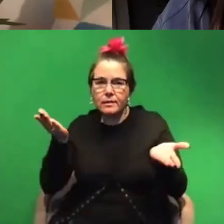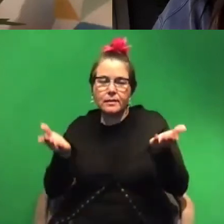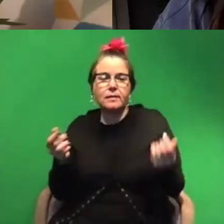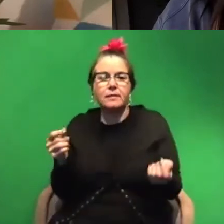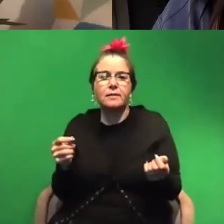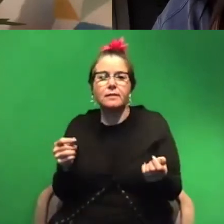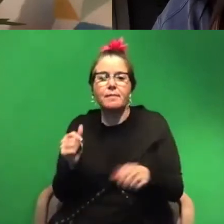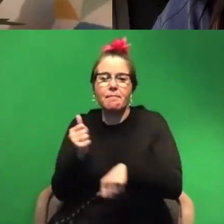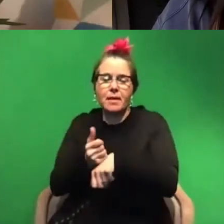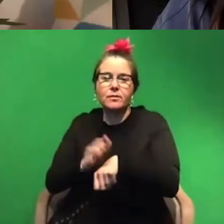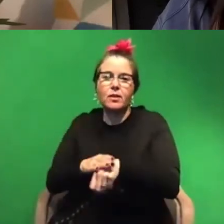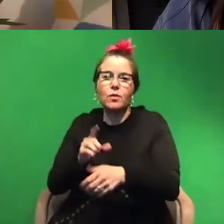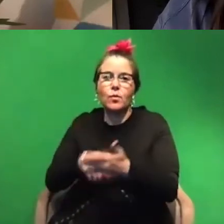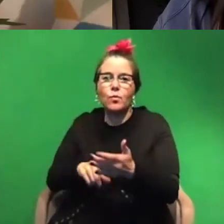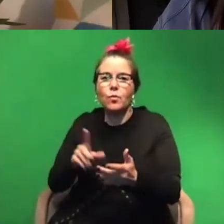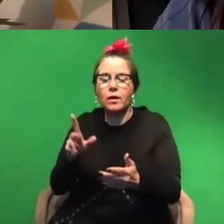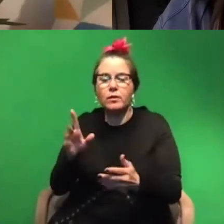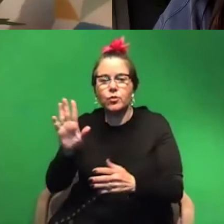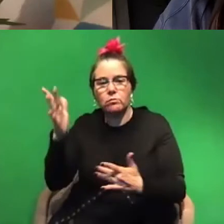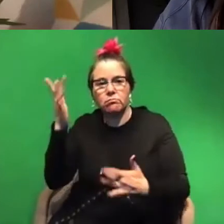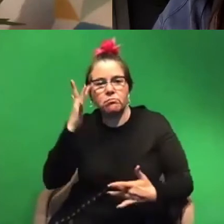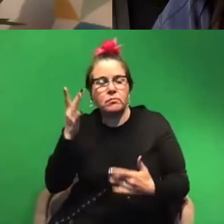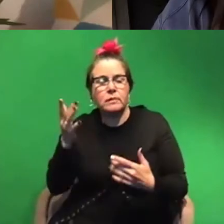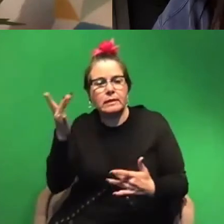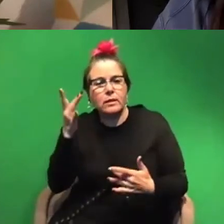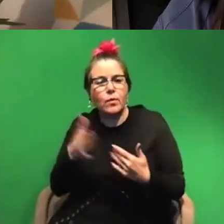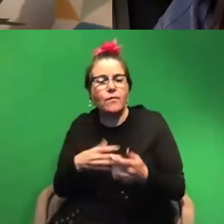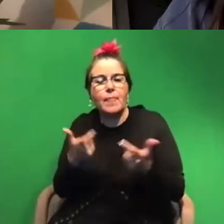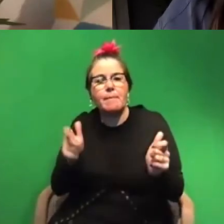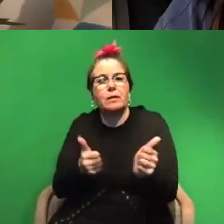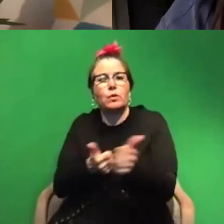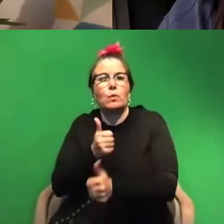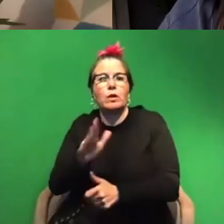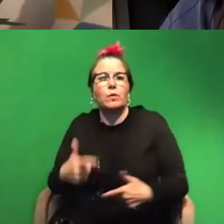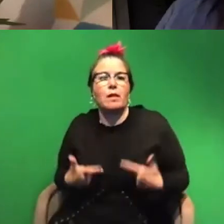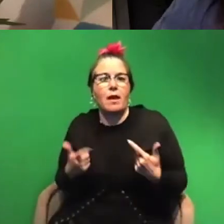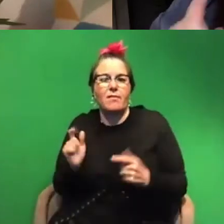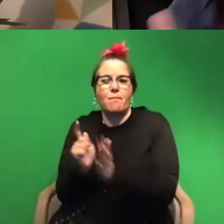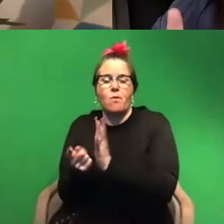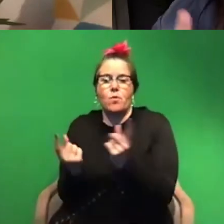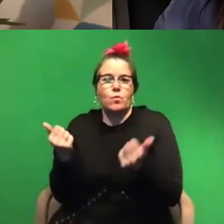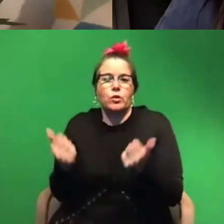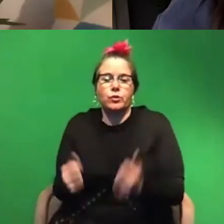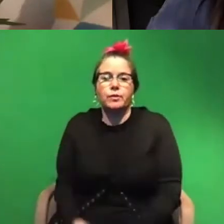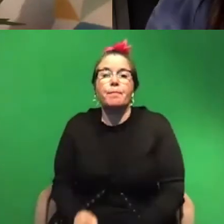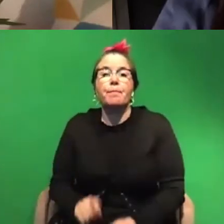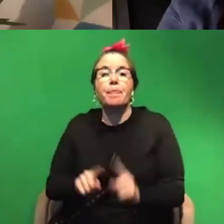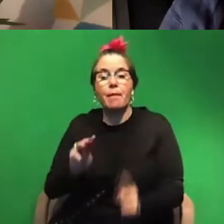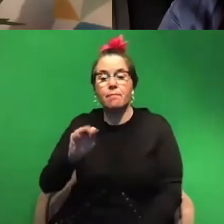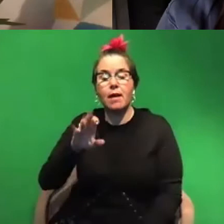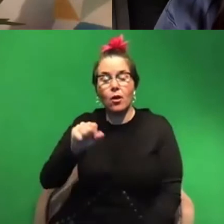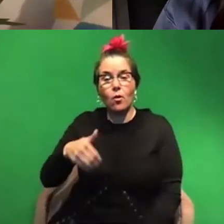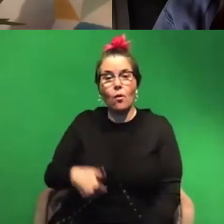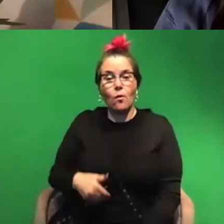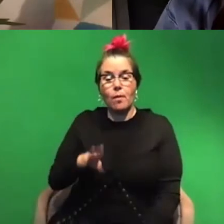based on what you're suffering from. Yeah, what the biggest threat is to your life at that moment. Yeah, but Yeah. your microbiome is super important, so take care of